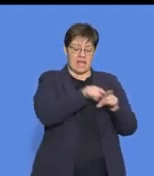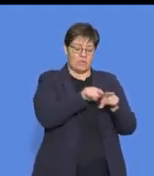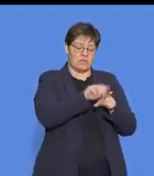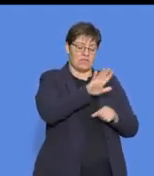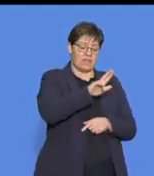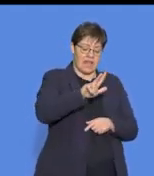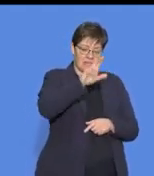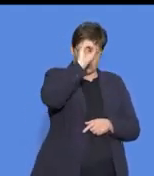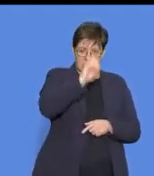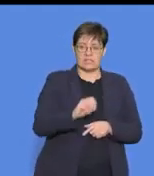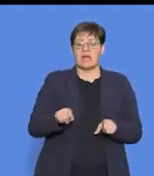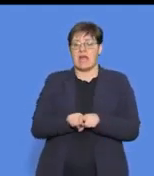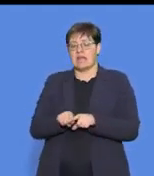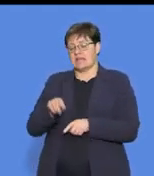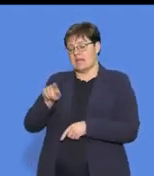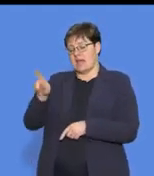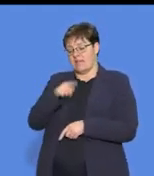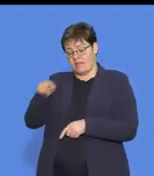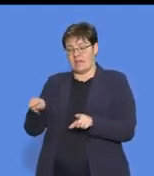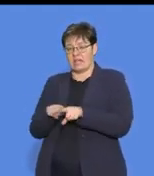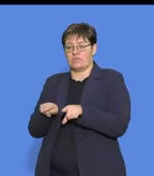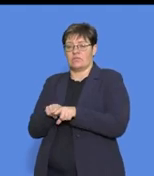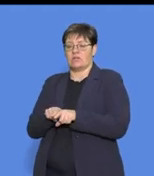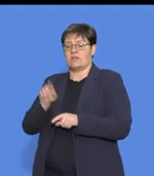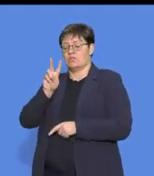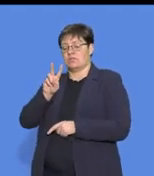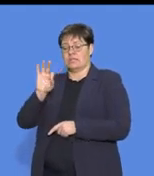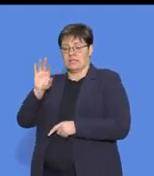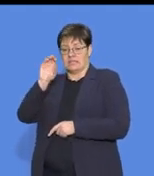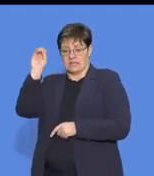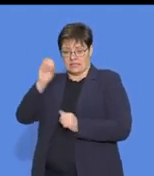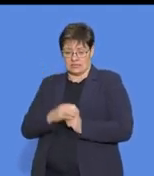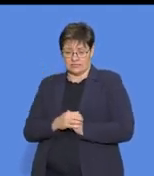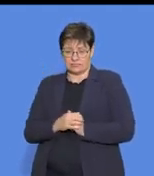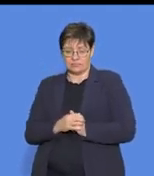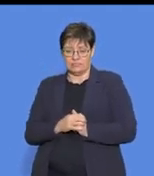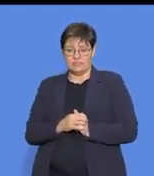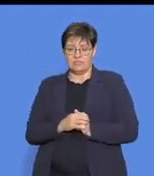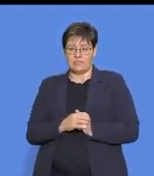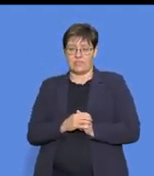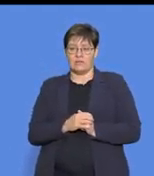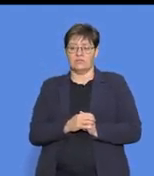also that theta is equal to 58 and alpha is equal to 23. So